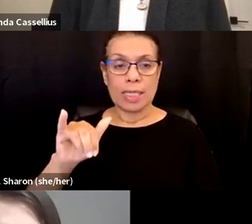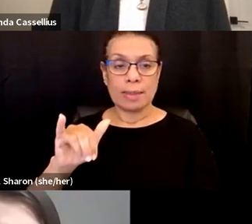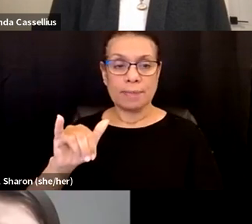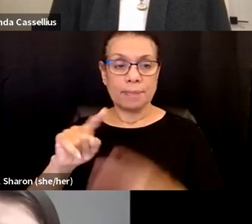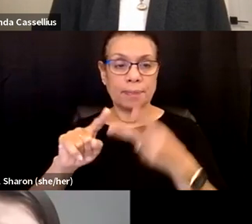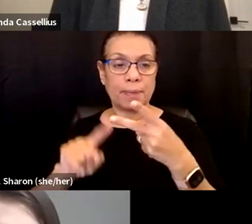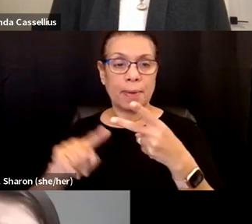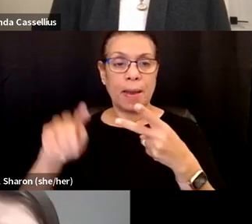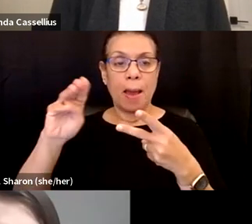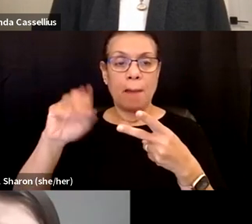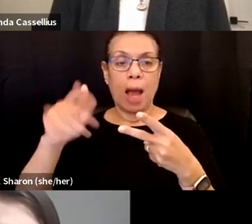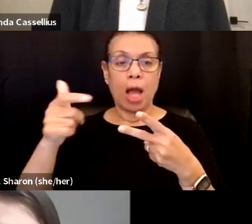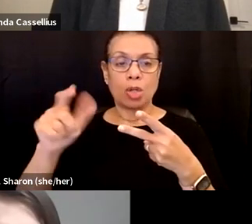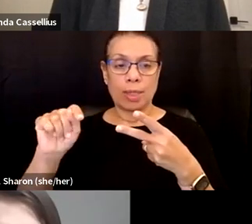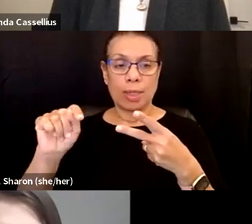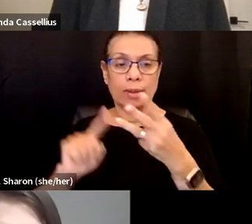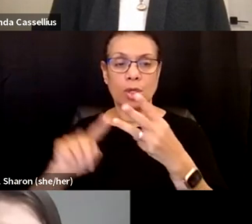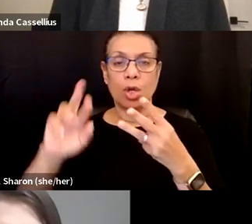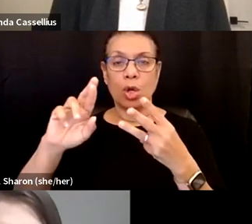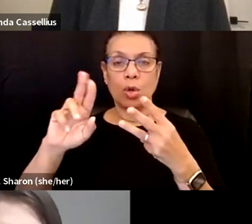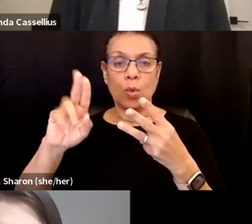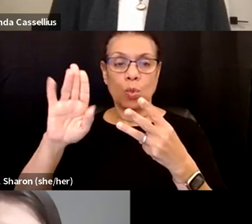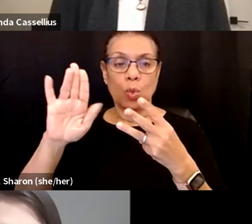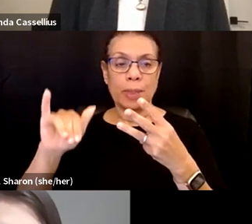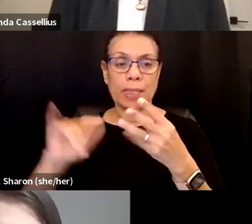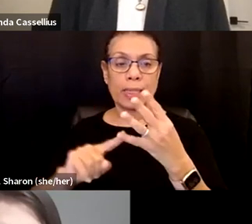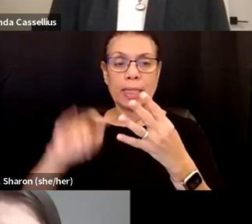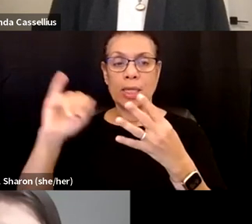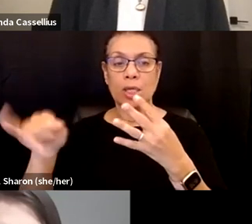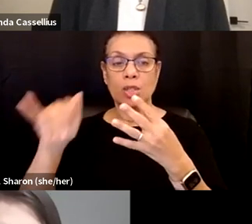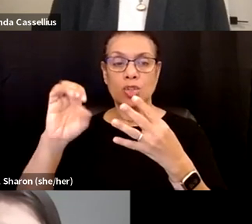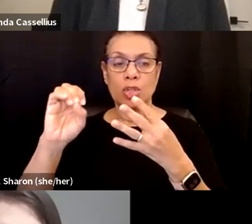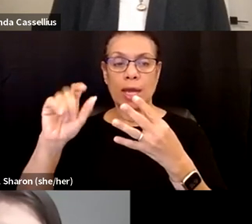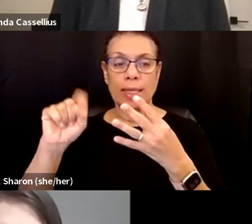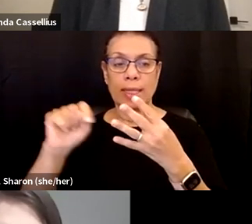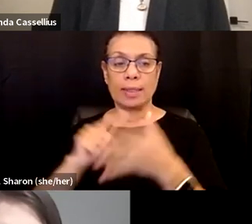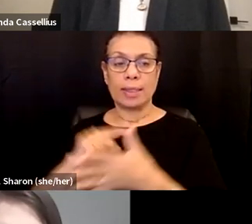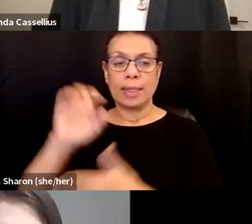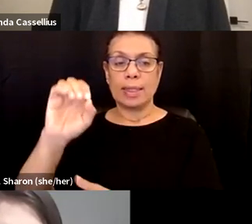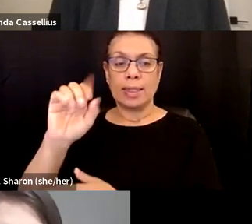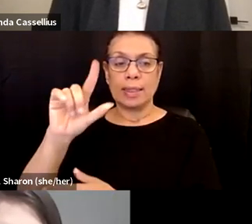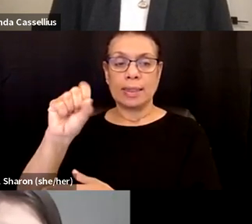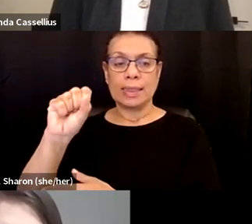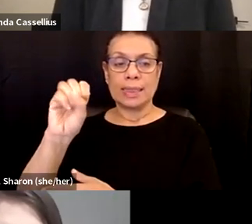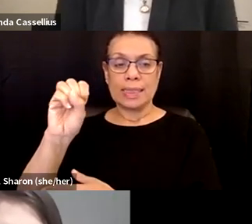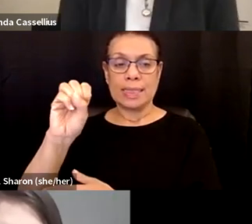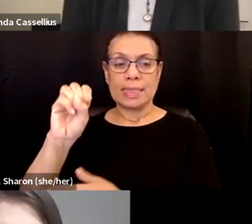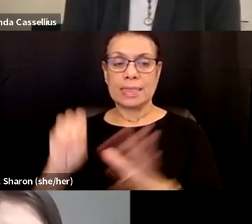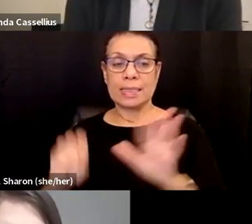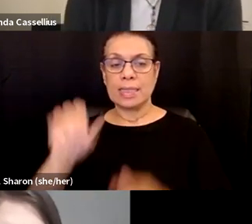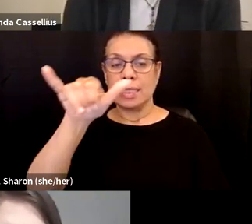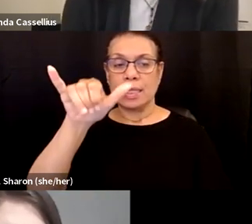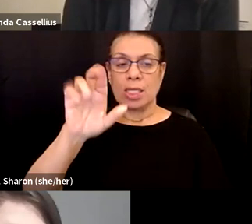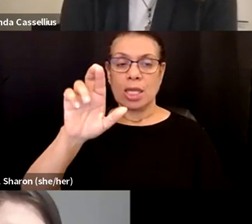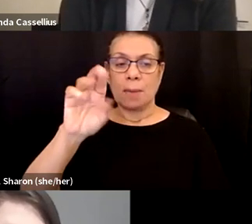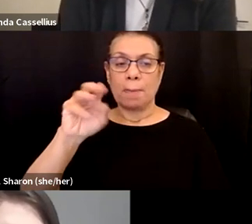margaret day ruby reyes janet platt elise petcher yamaris